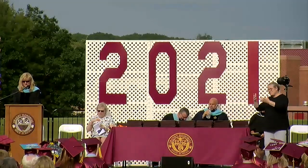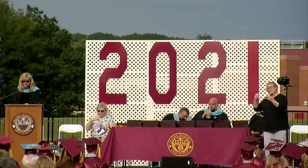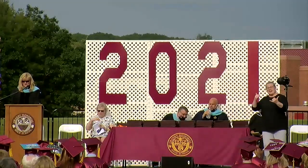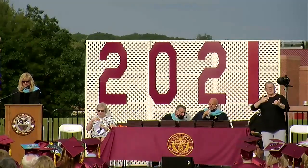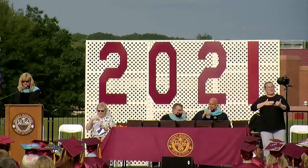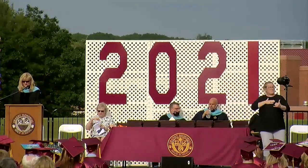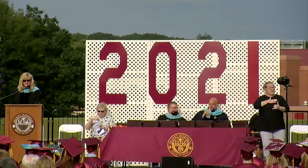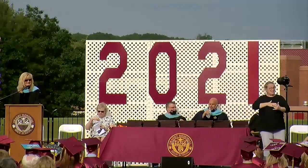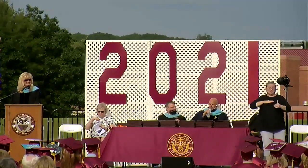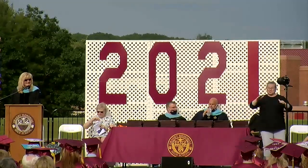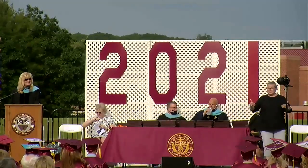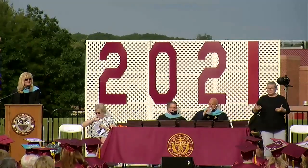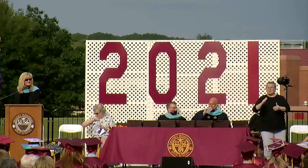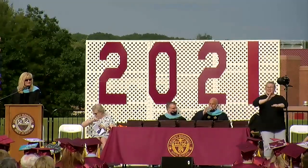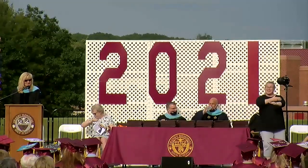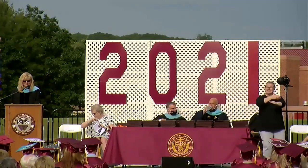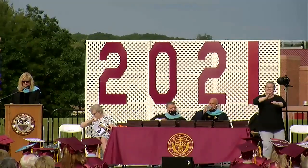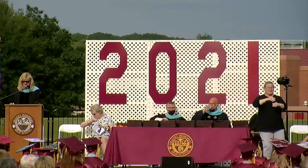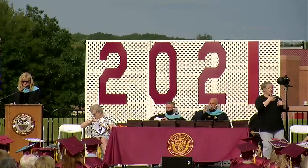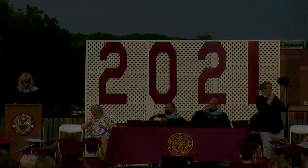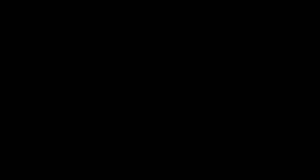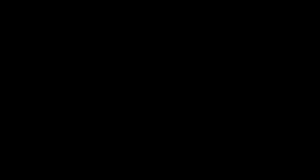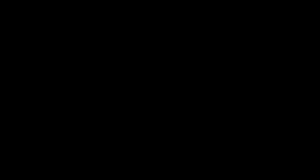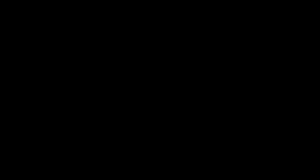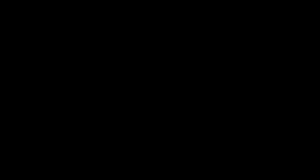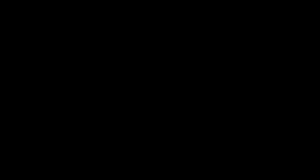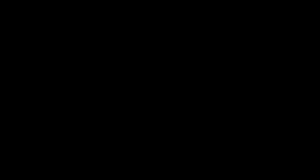introduce the chamber singers who will sing And So It Goes.